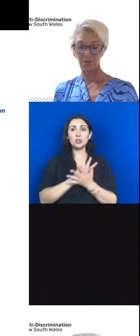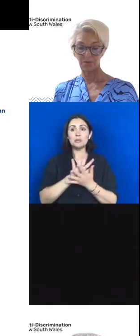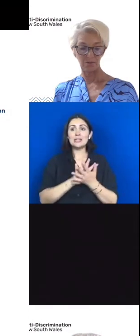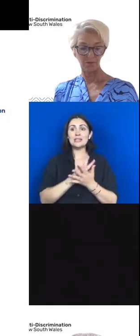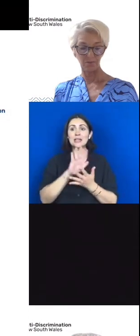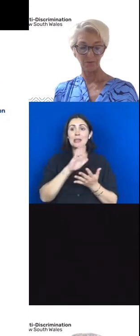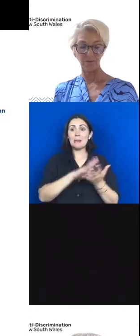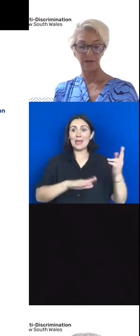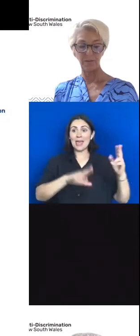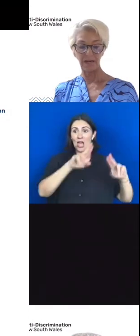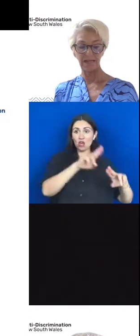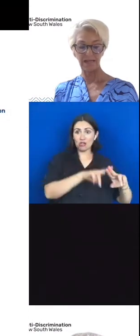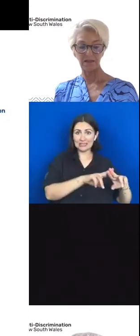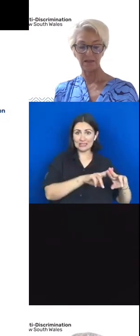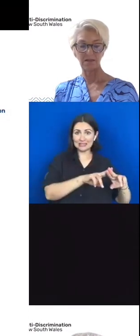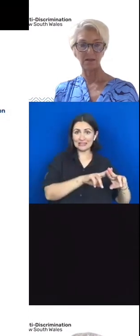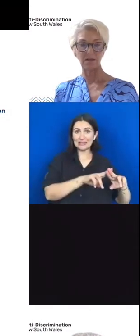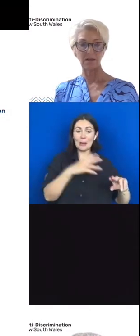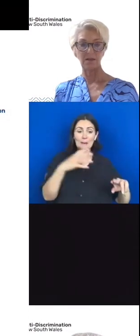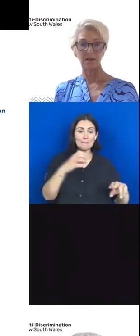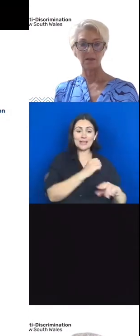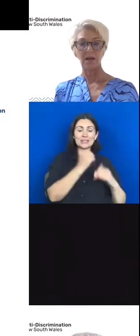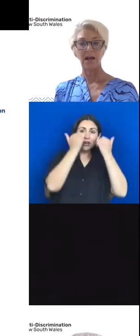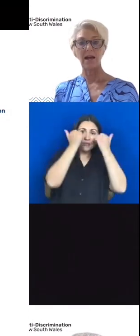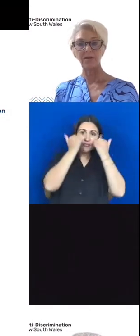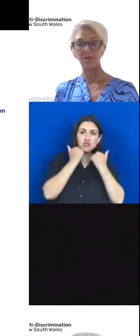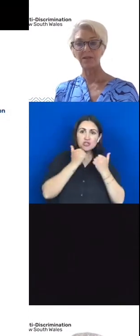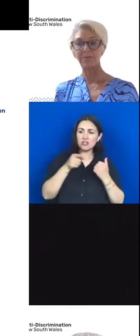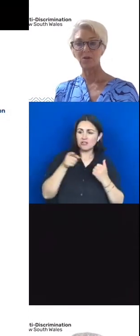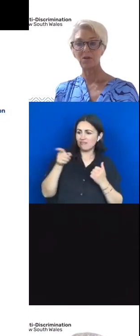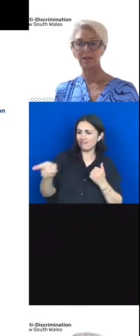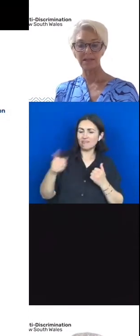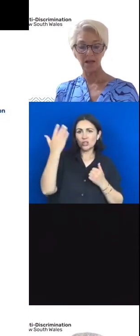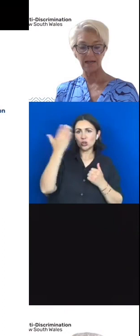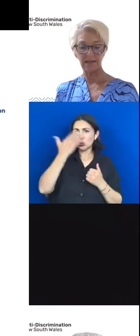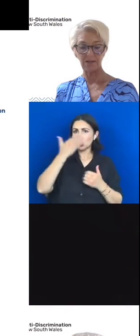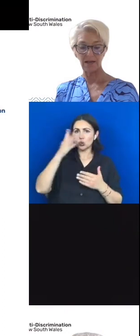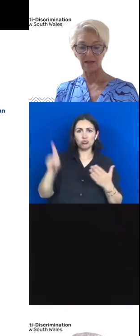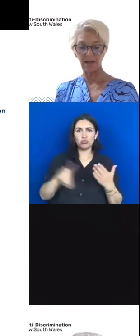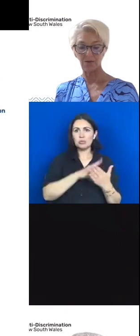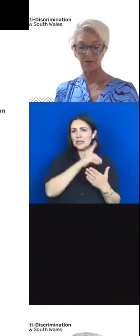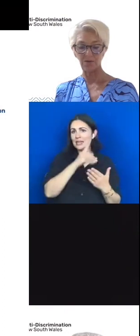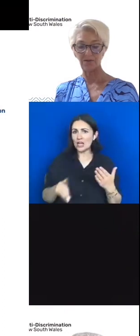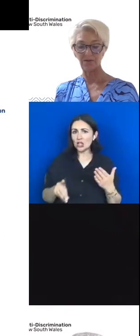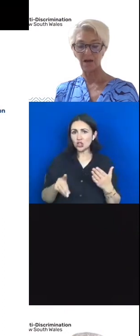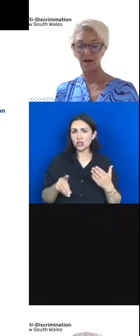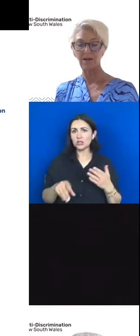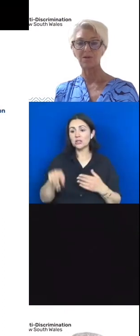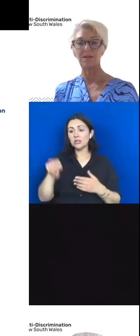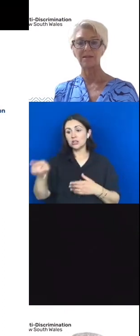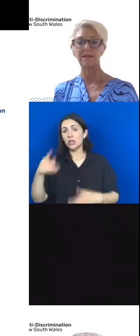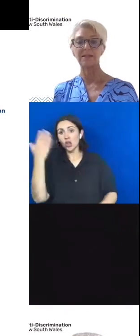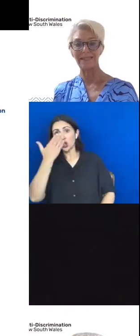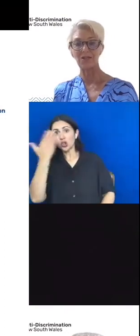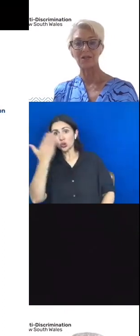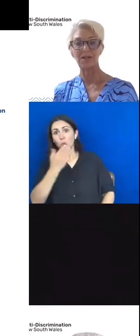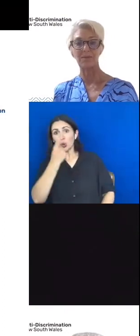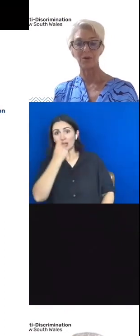to prove the complaint, and the respondent is likely to argue that the High Court